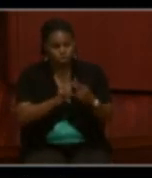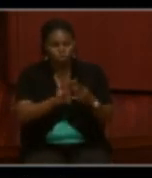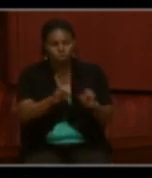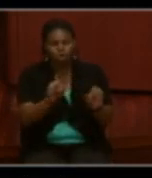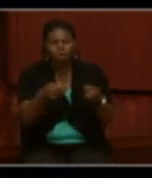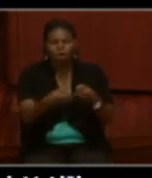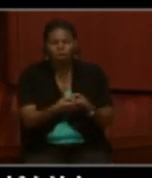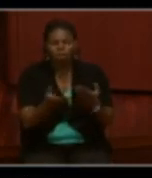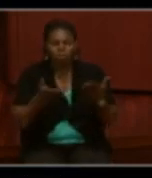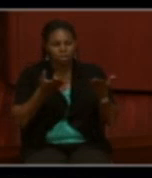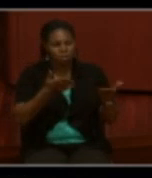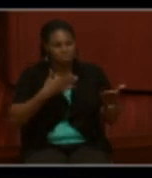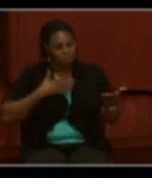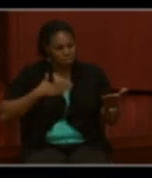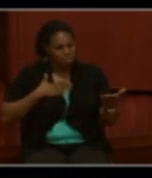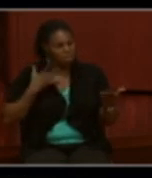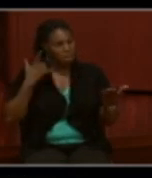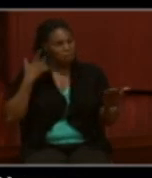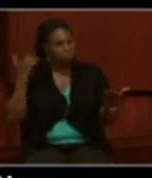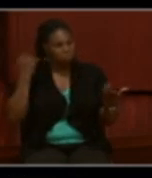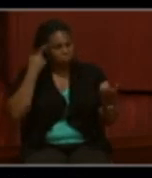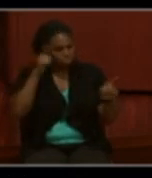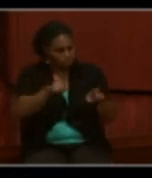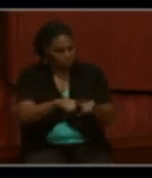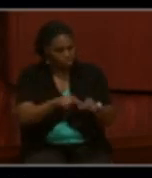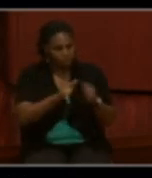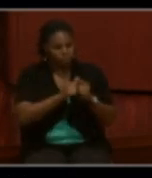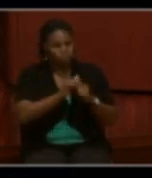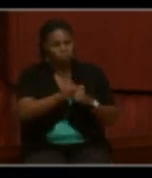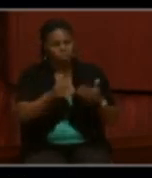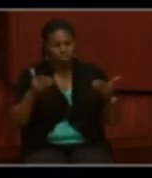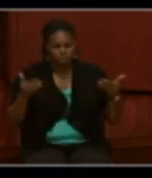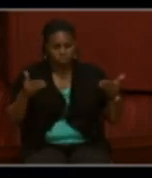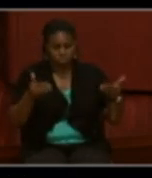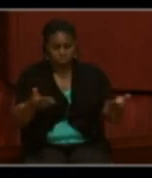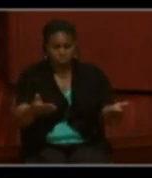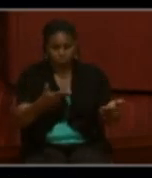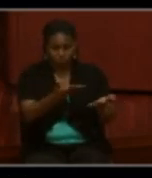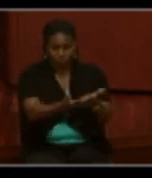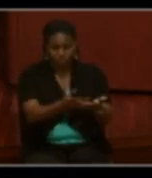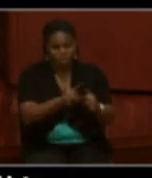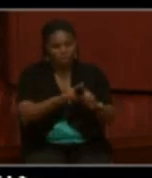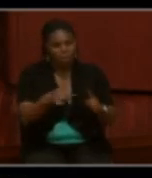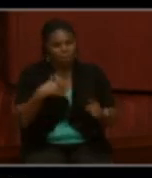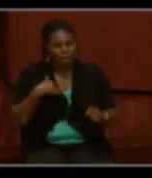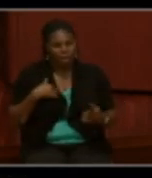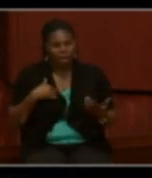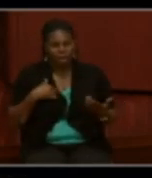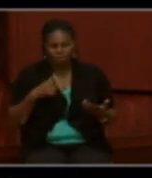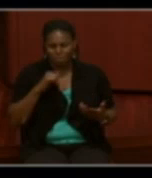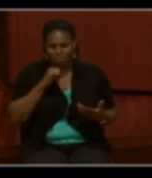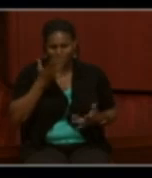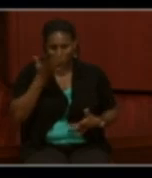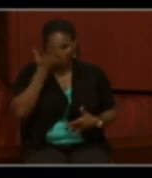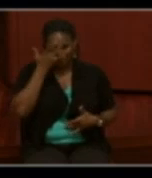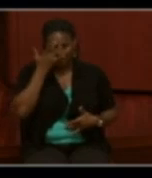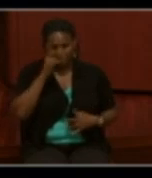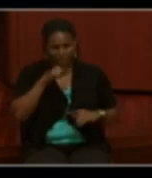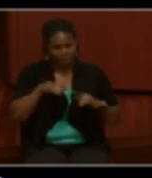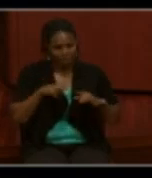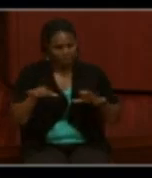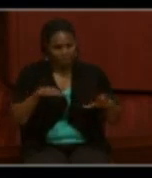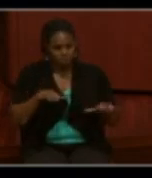in person my testimony in the foregoing facts, but I am very unwell and unable to do